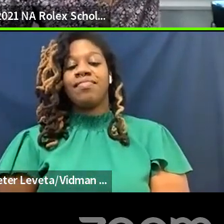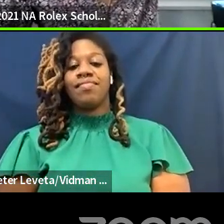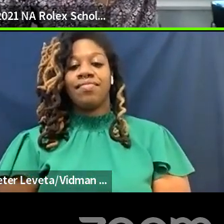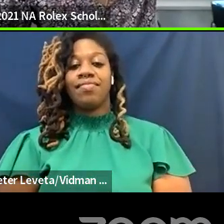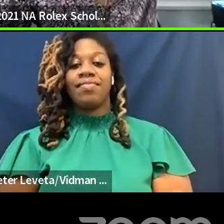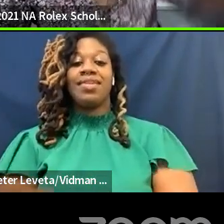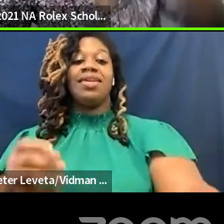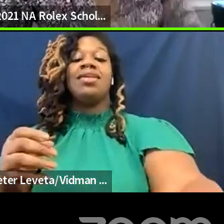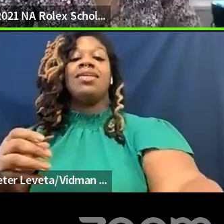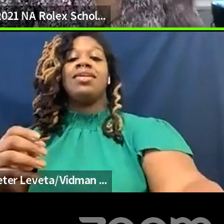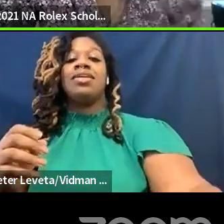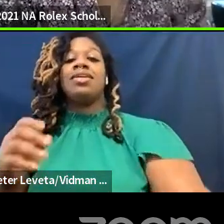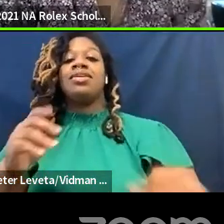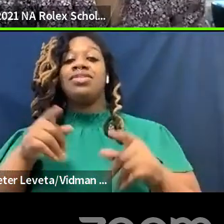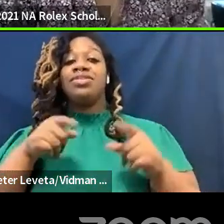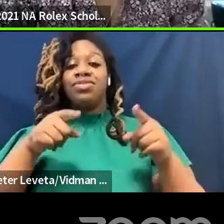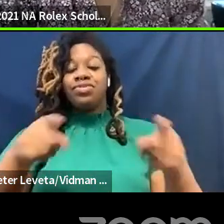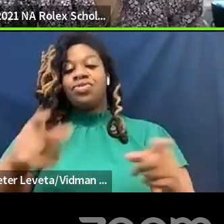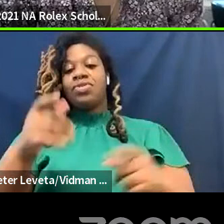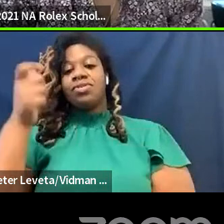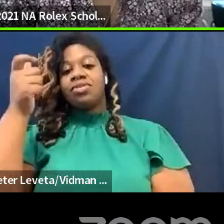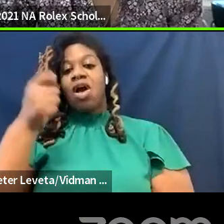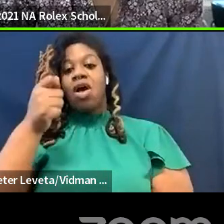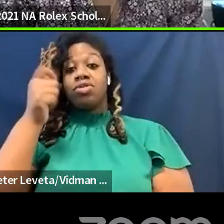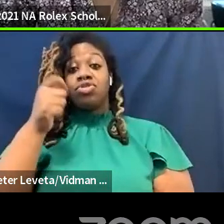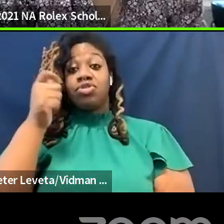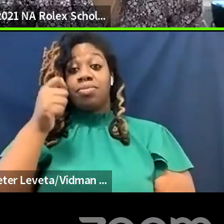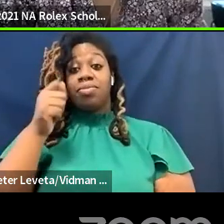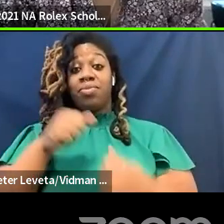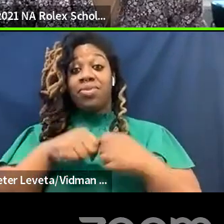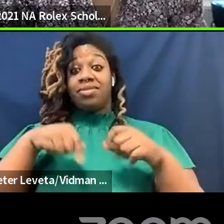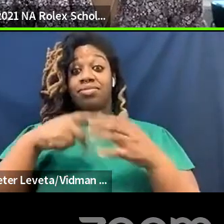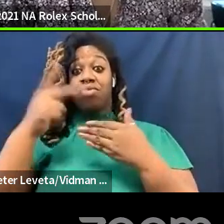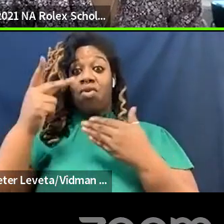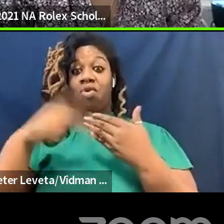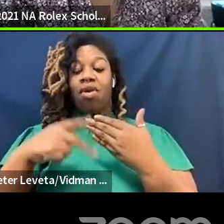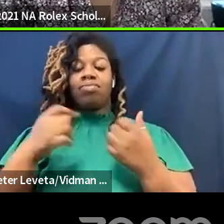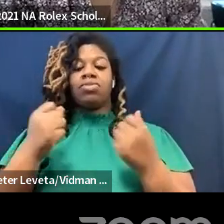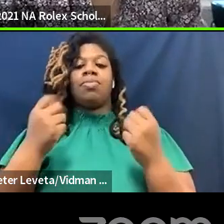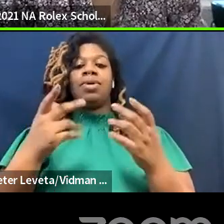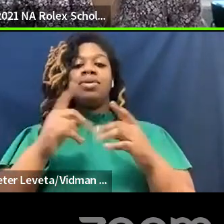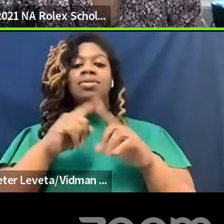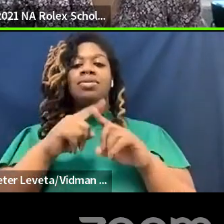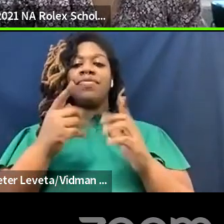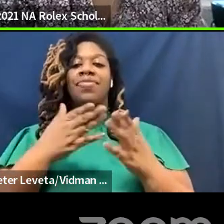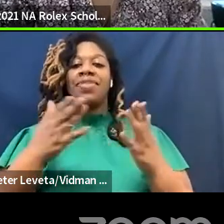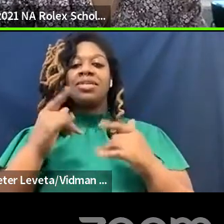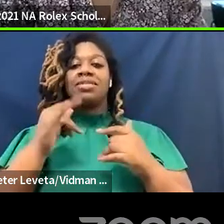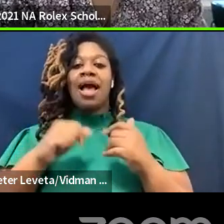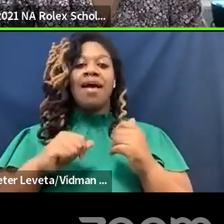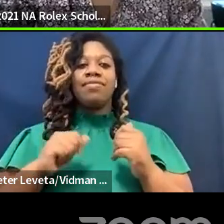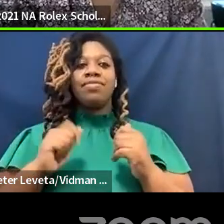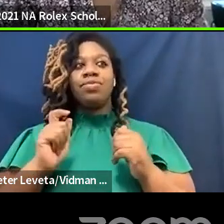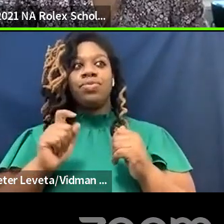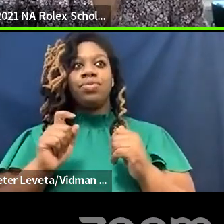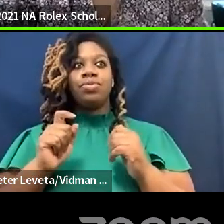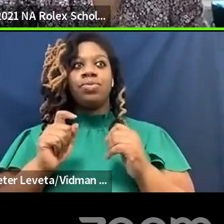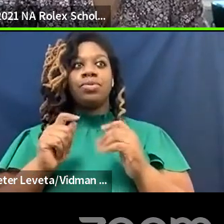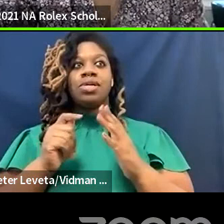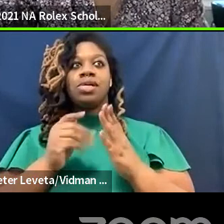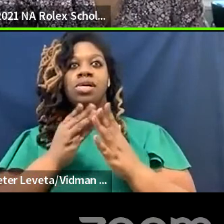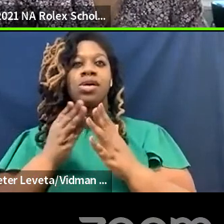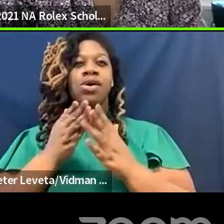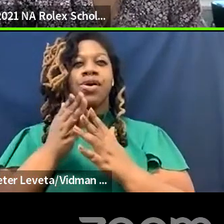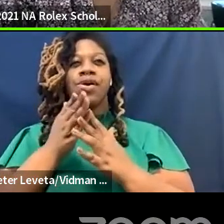during this scholarship, there's all sorts of things that I have to navigate that